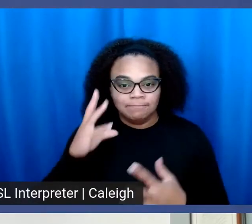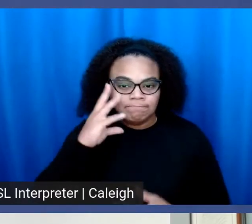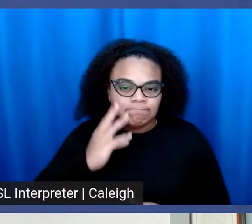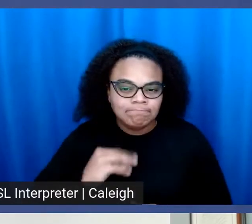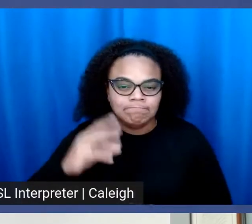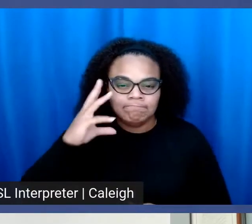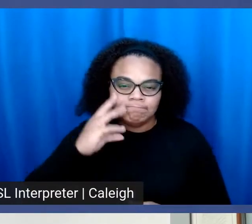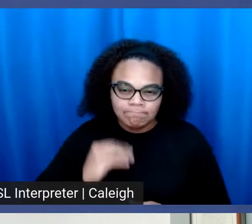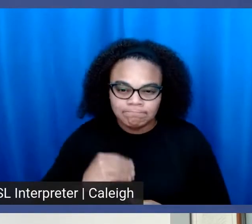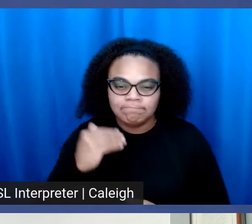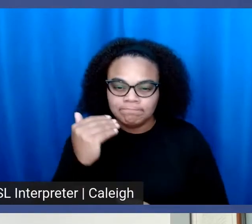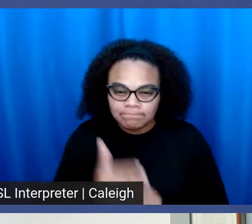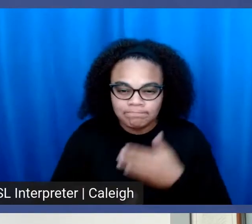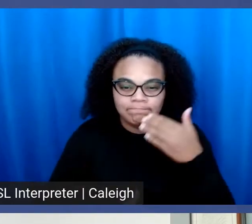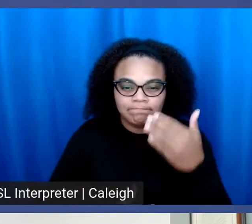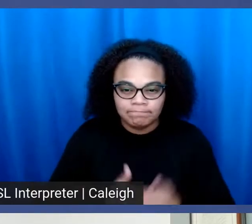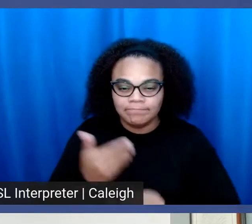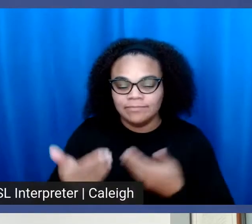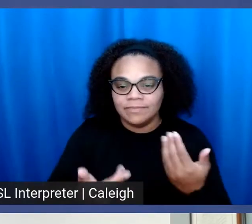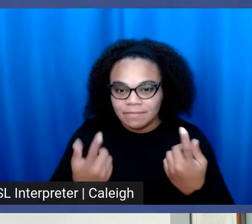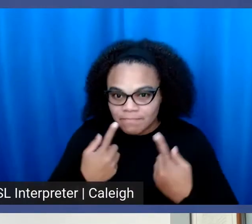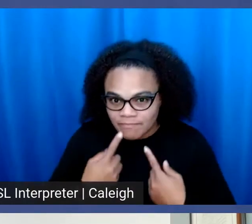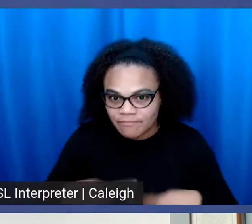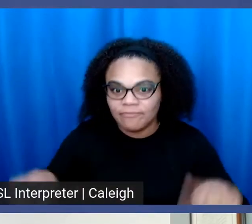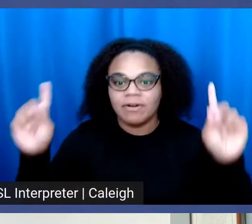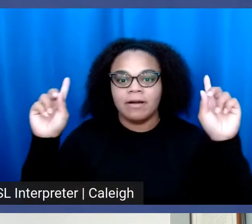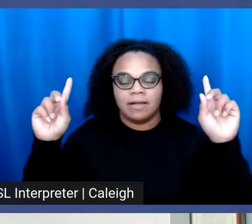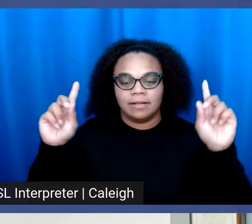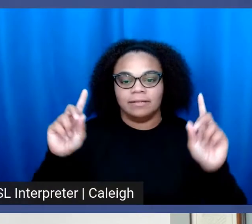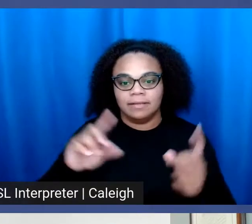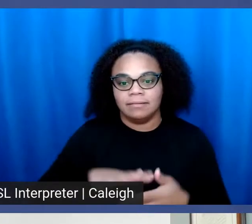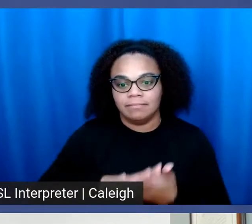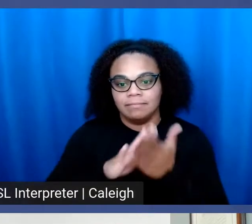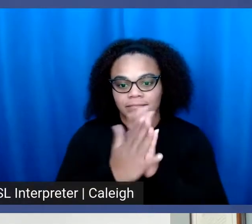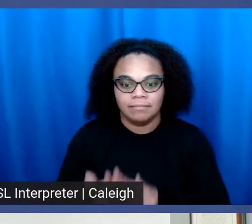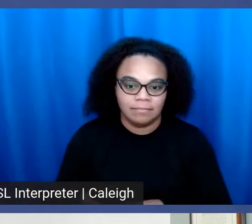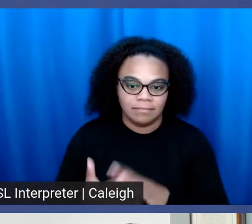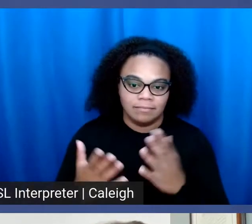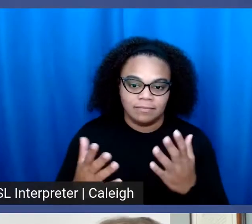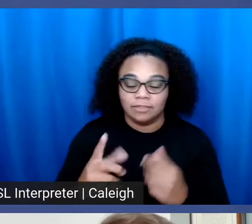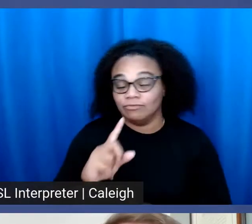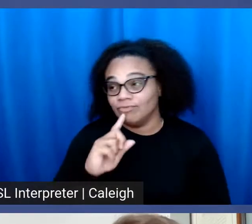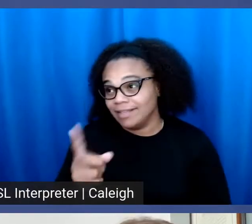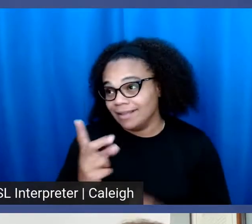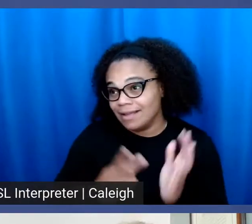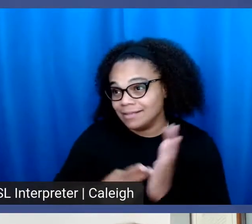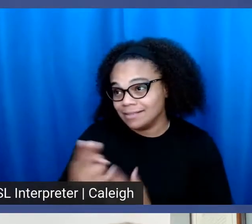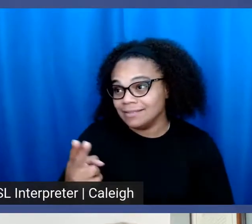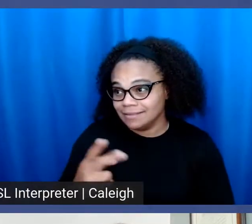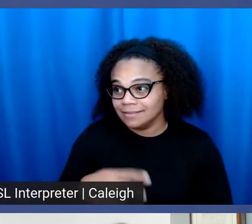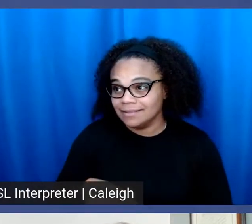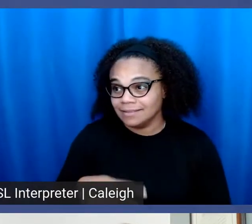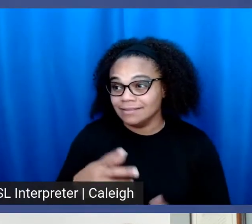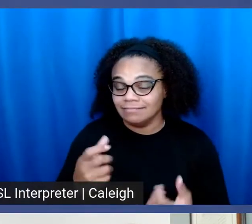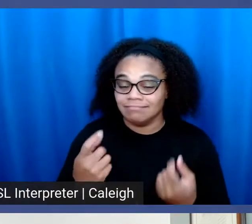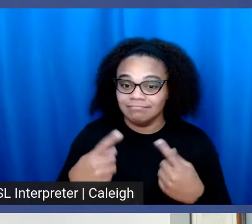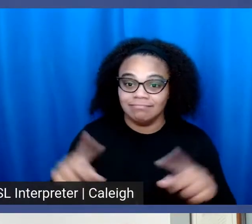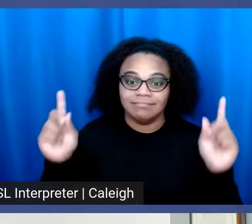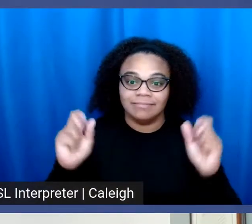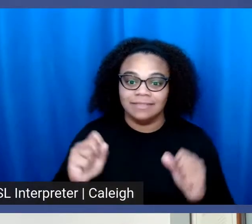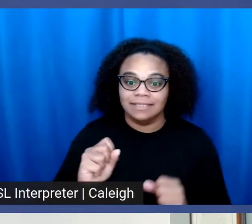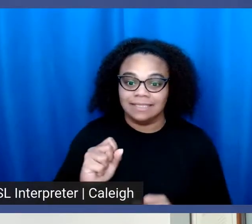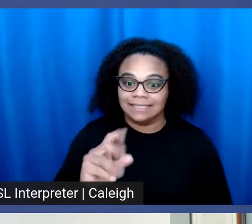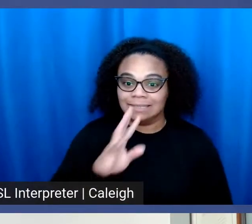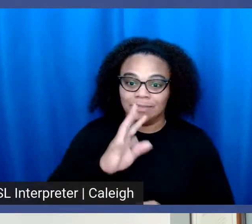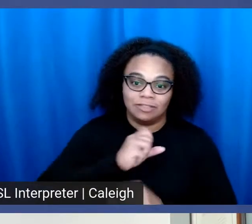its way to arriving finally at a relatively, well, frankly, extraordinarily speech protective definition of